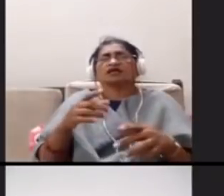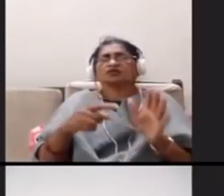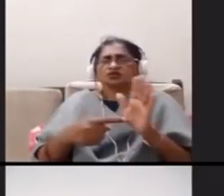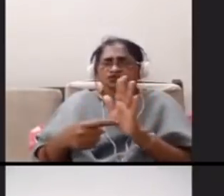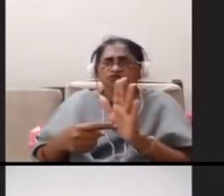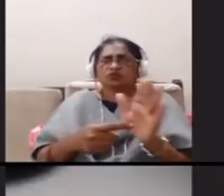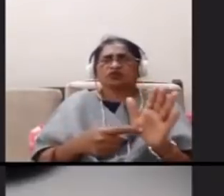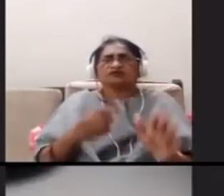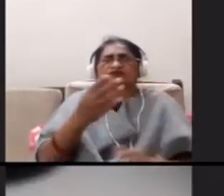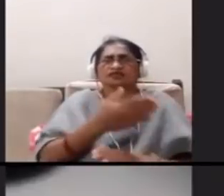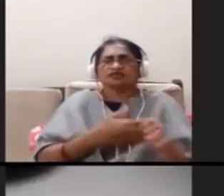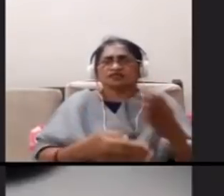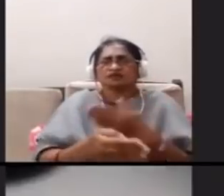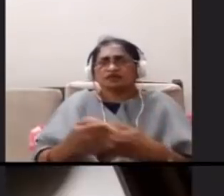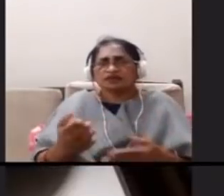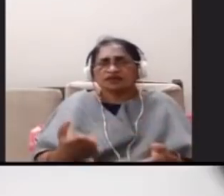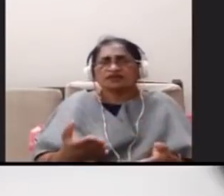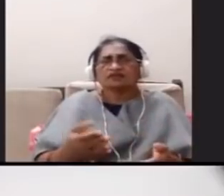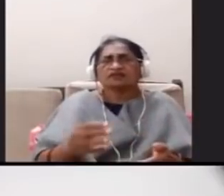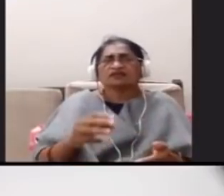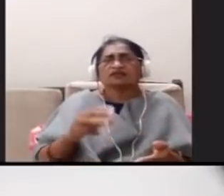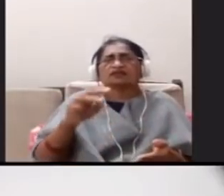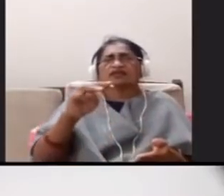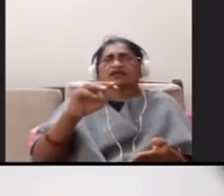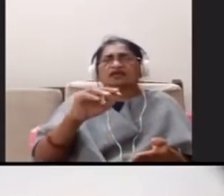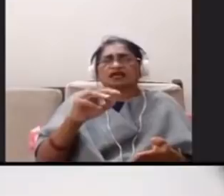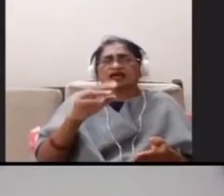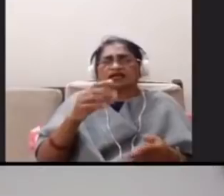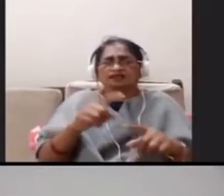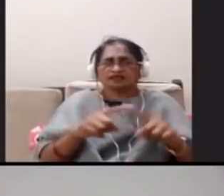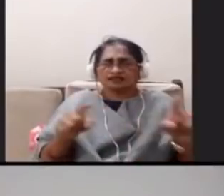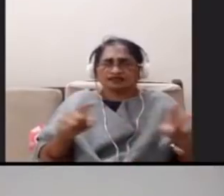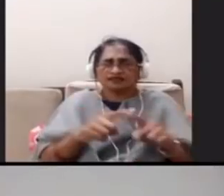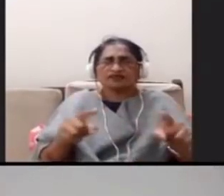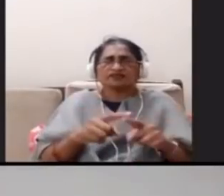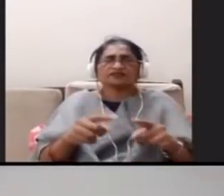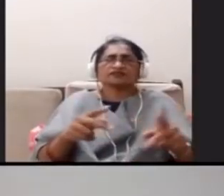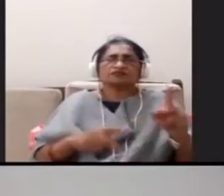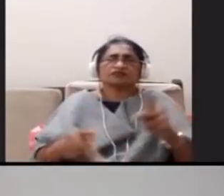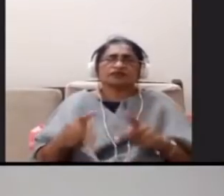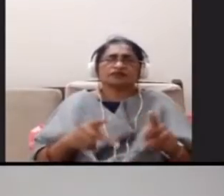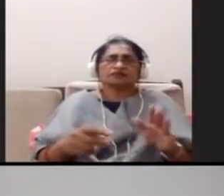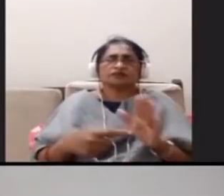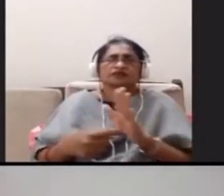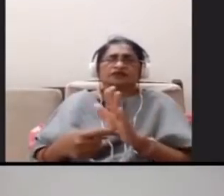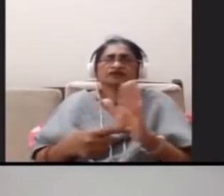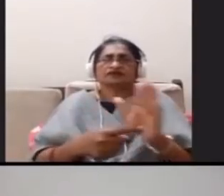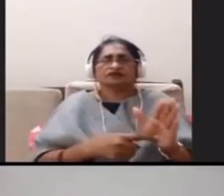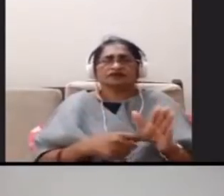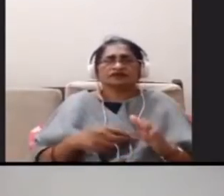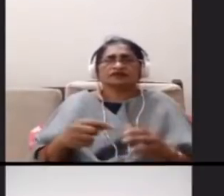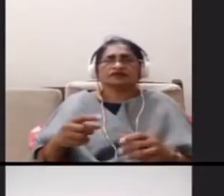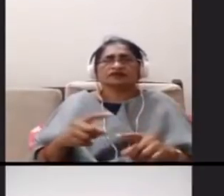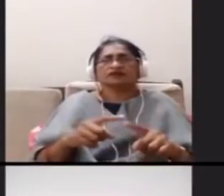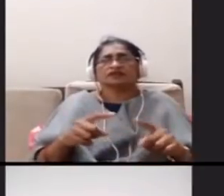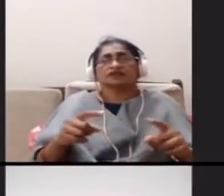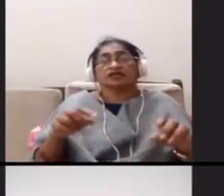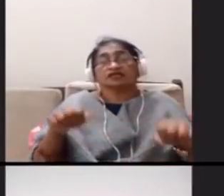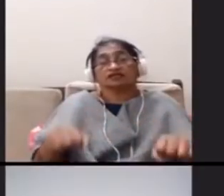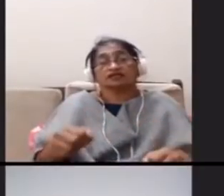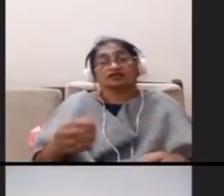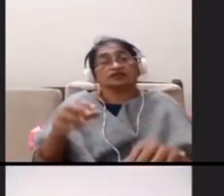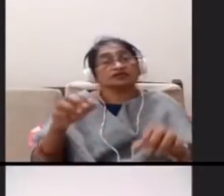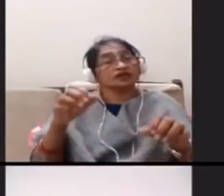as a confluence of impairments, and there could be as many as there are individuals, and which are as a result of injury, illness, or congenital condition on one hand, but